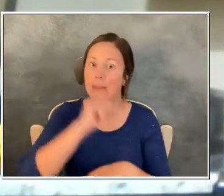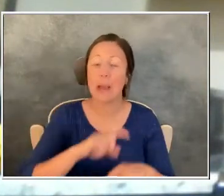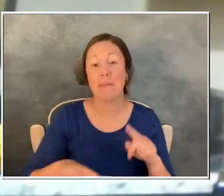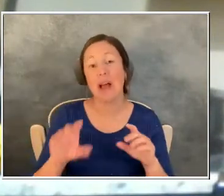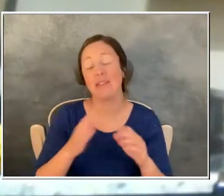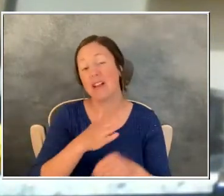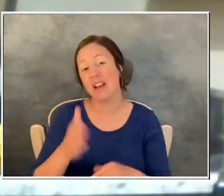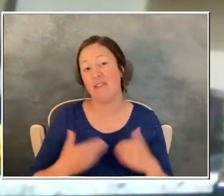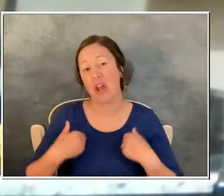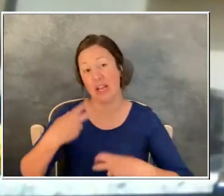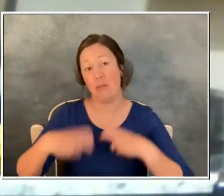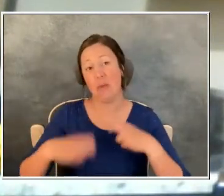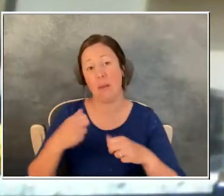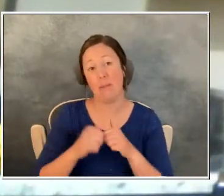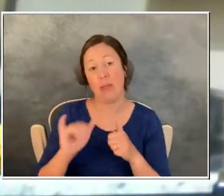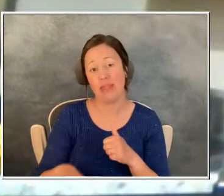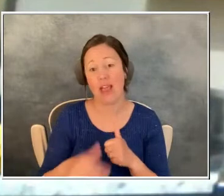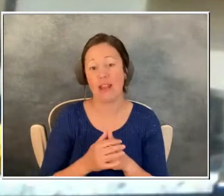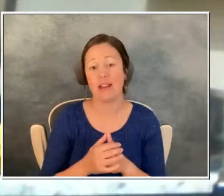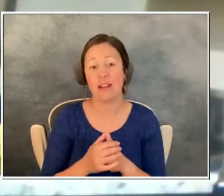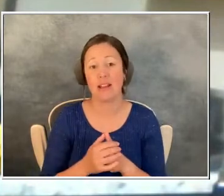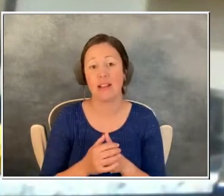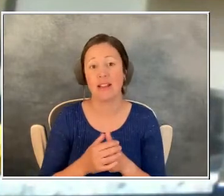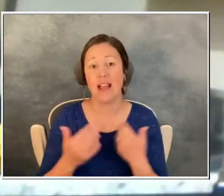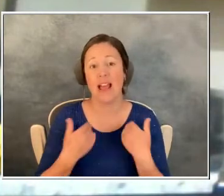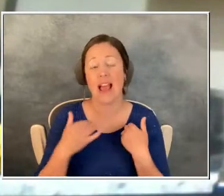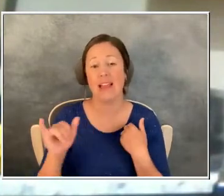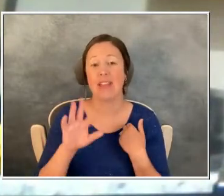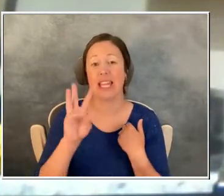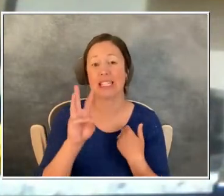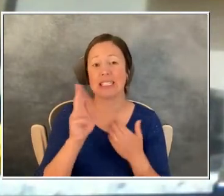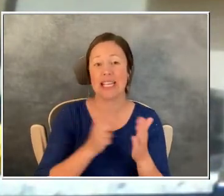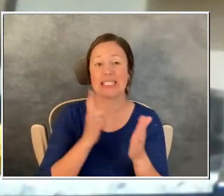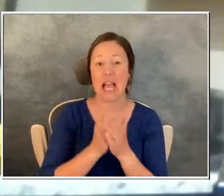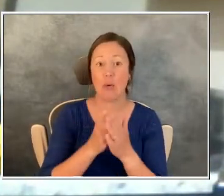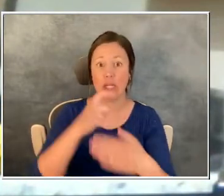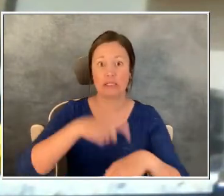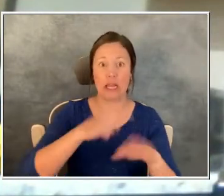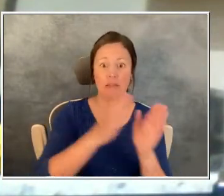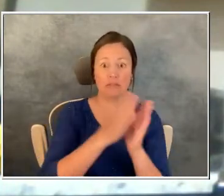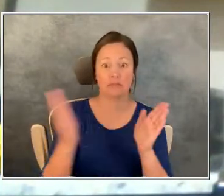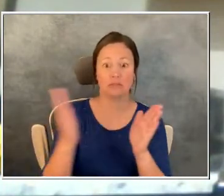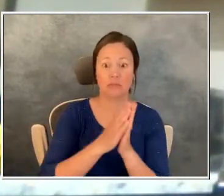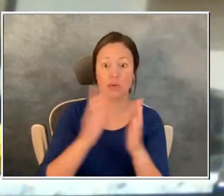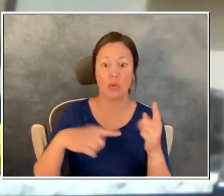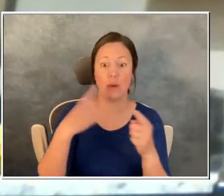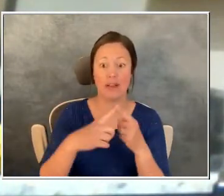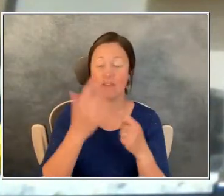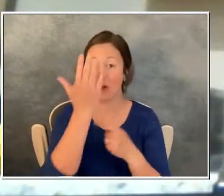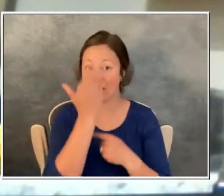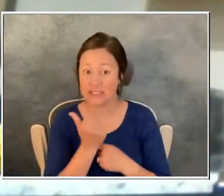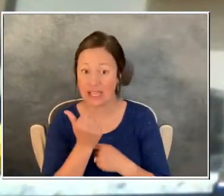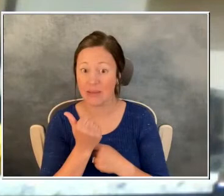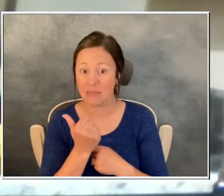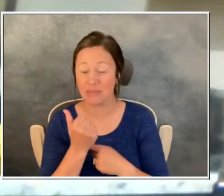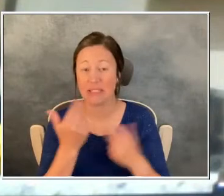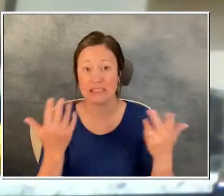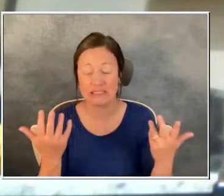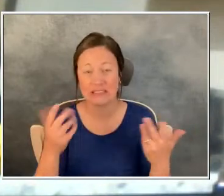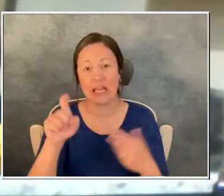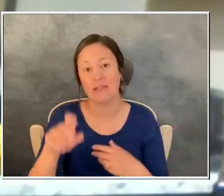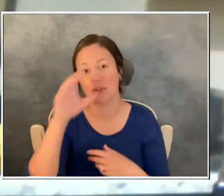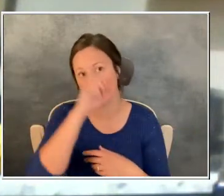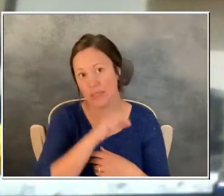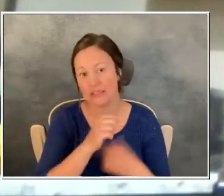problems with it. I've got like a 6-hour window, so when I fall asleep, I just miss a dose, and it's never